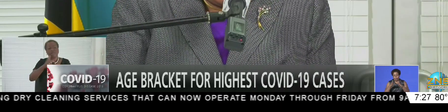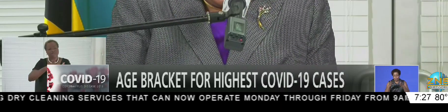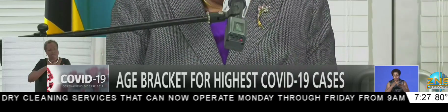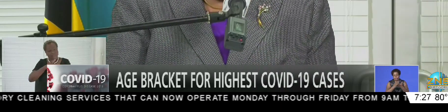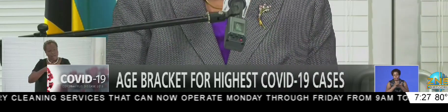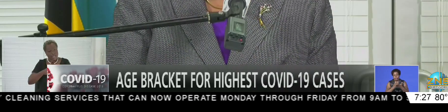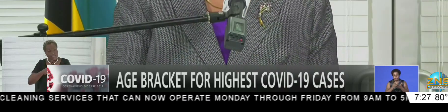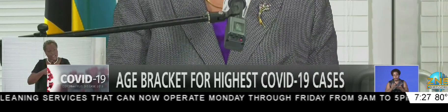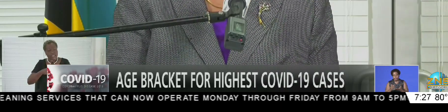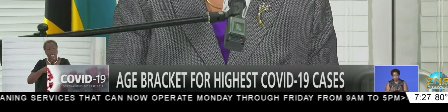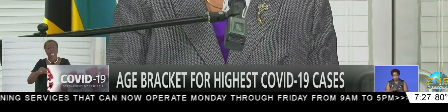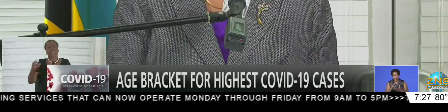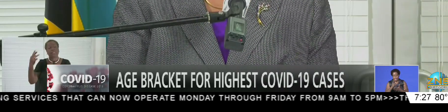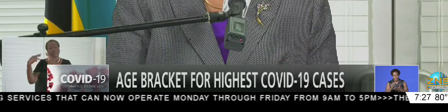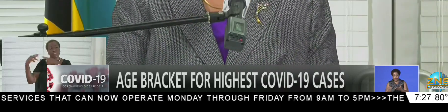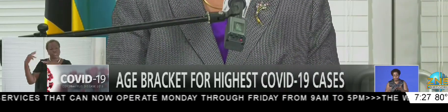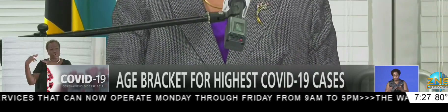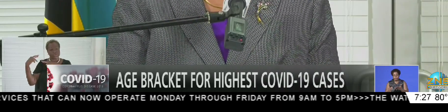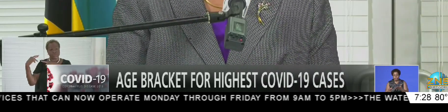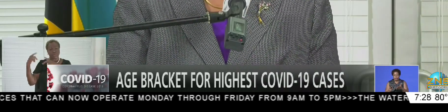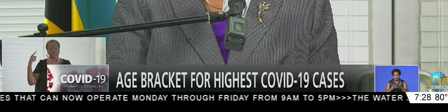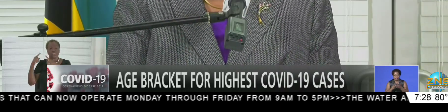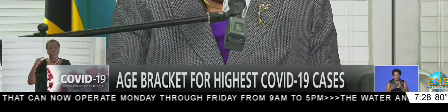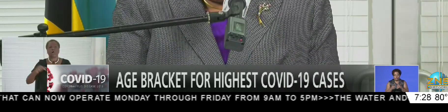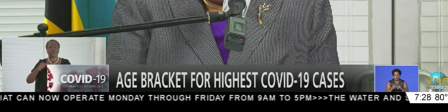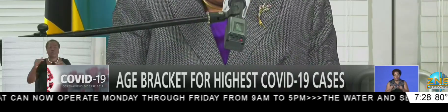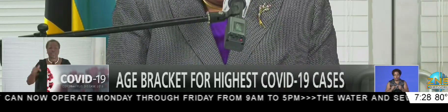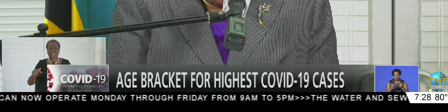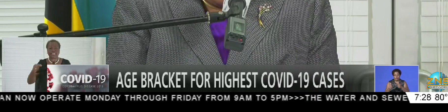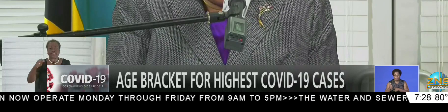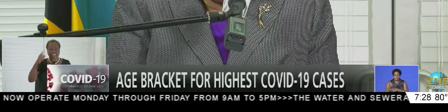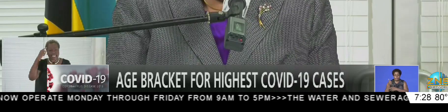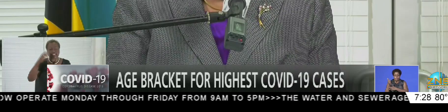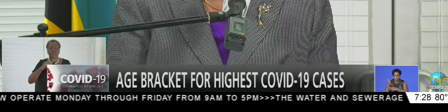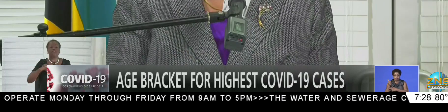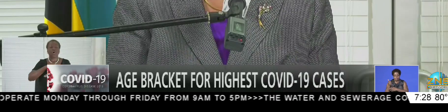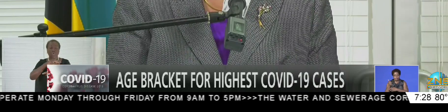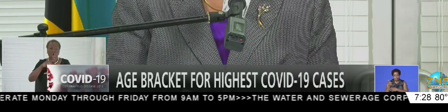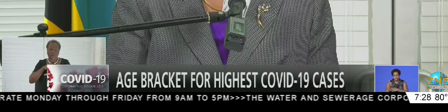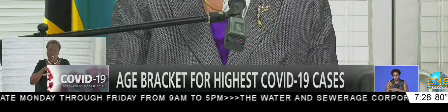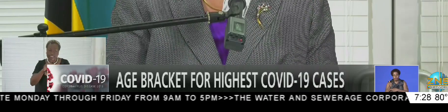phases and return to a greater sense of normalcy.